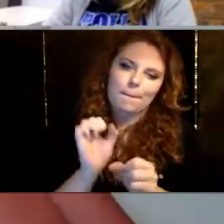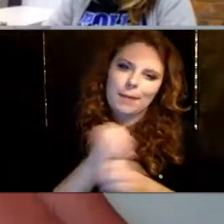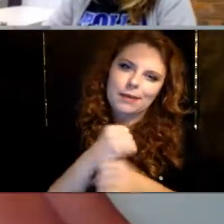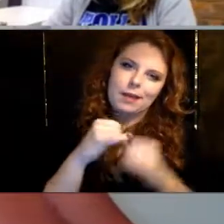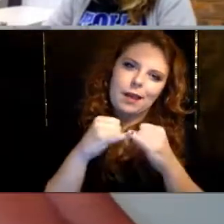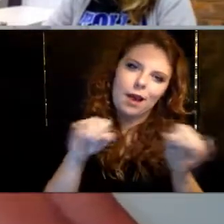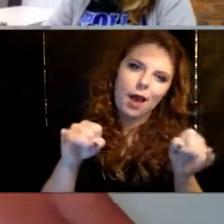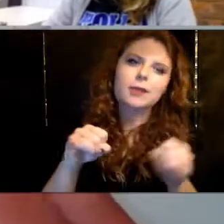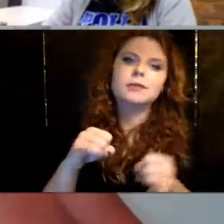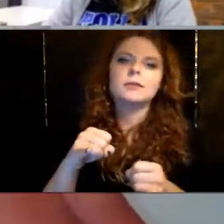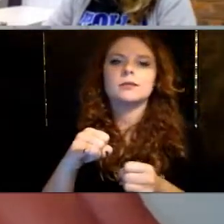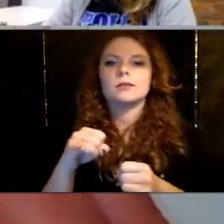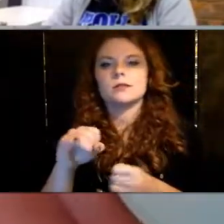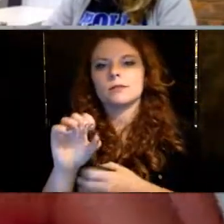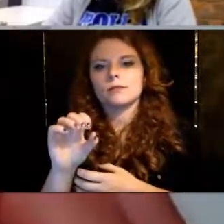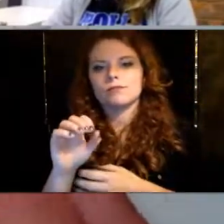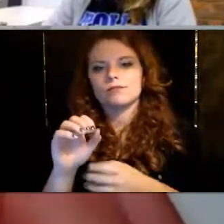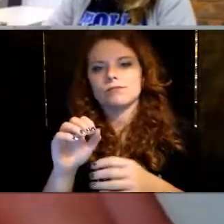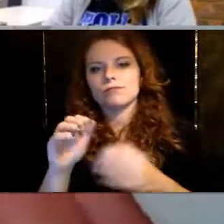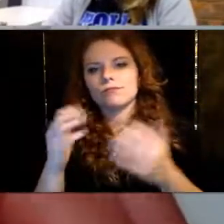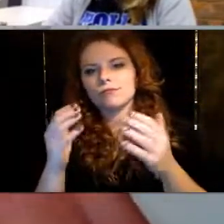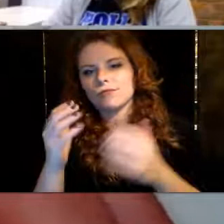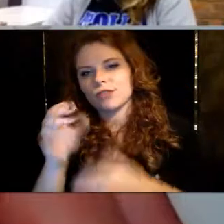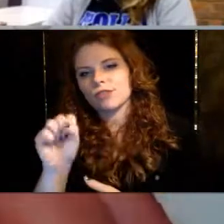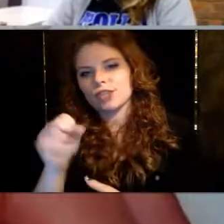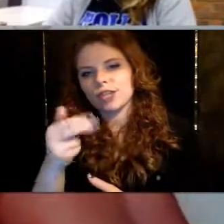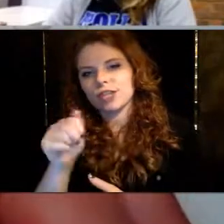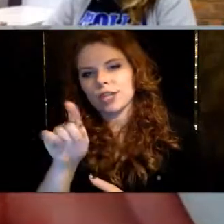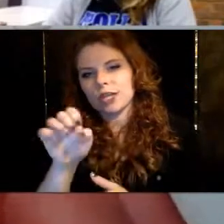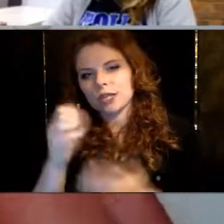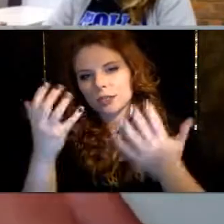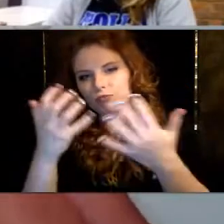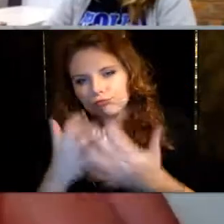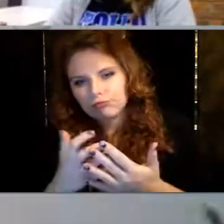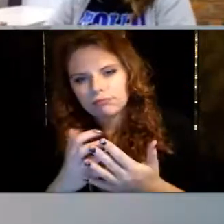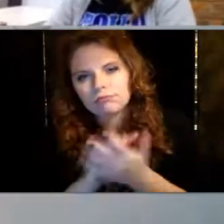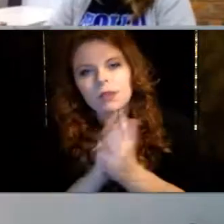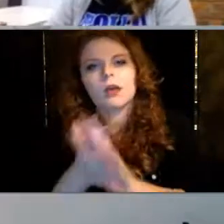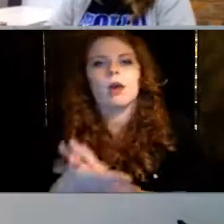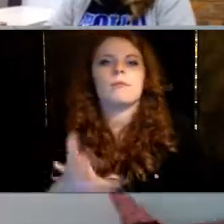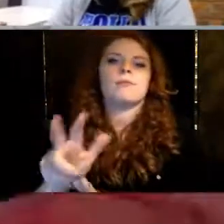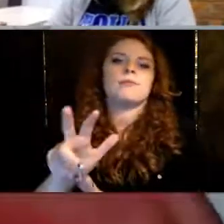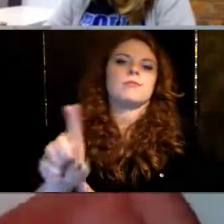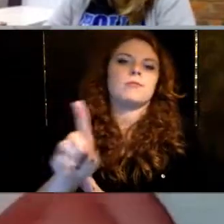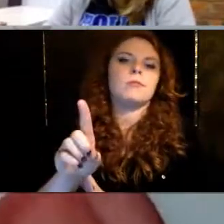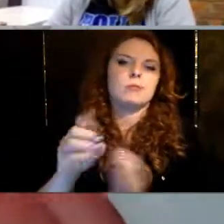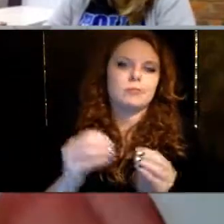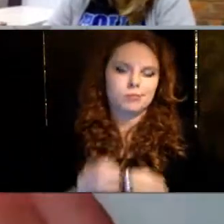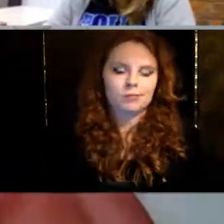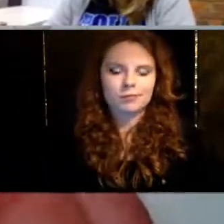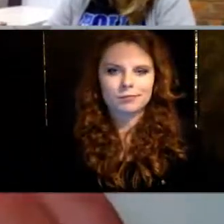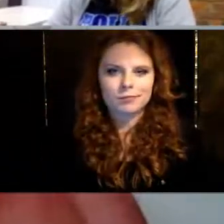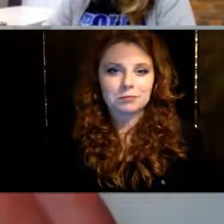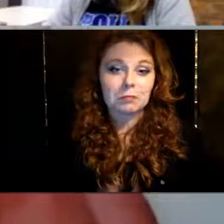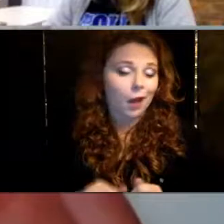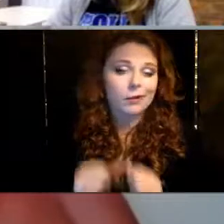lines and shades that make that look a little bit more three-dimensional. Okay? I